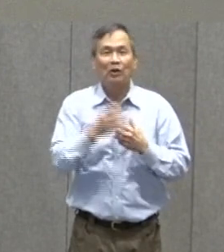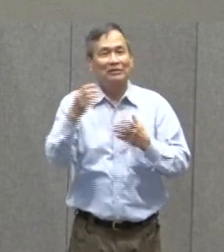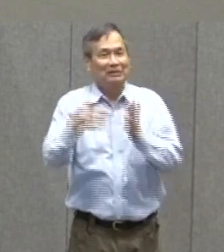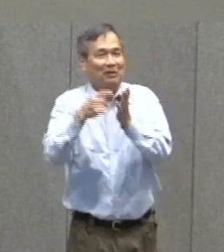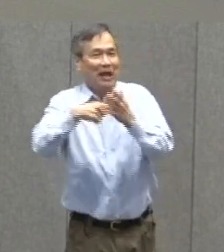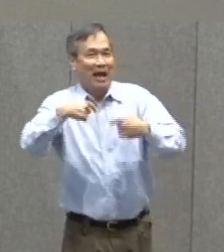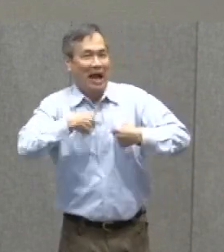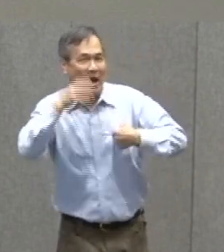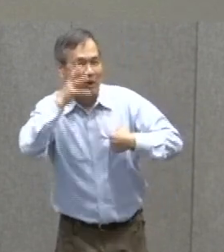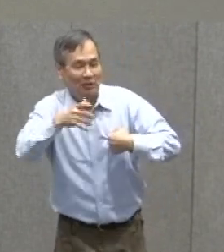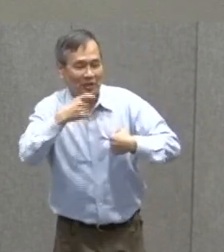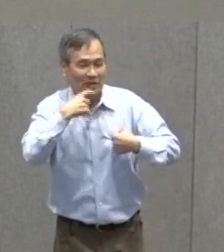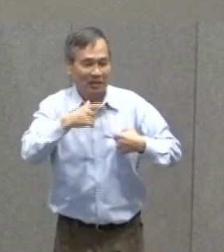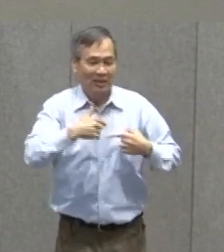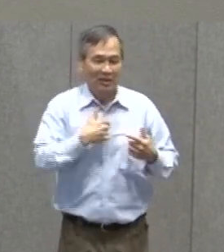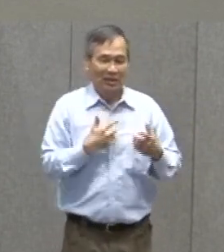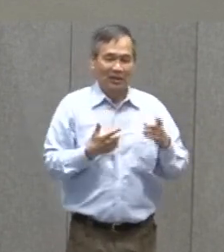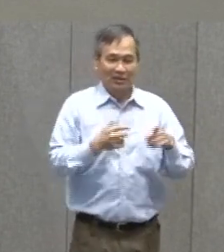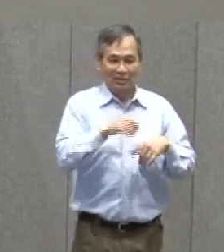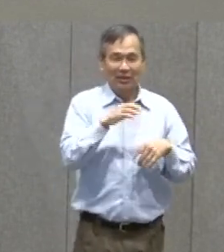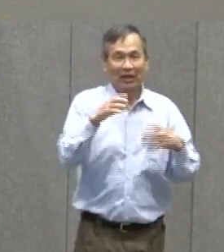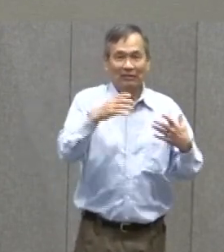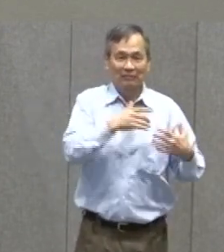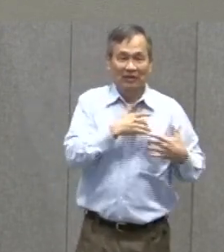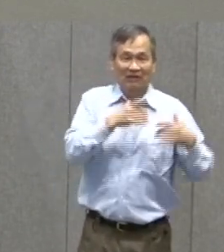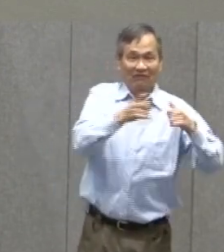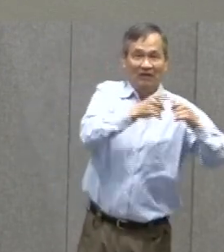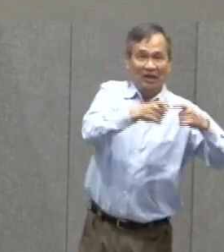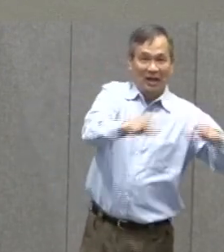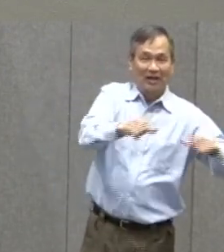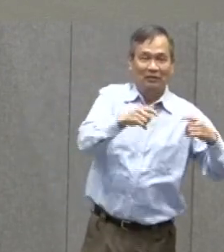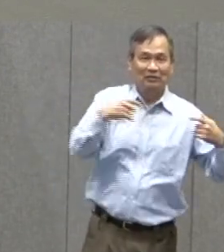sometimes. Sometimes I think in my home language, which is Spanish, and I'm like,